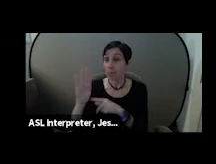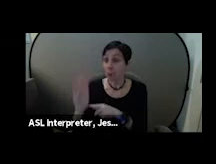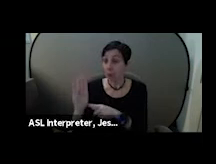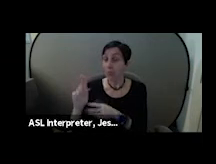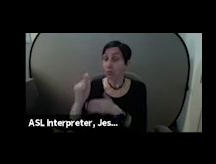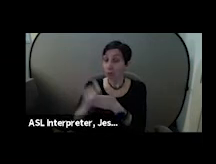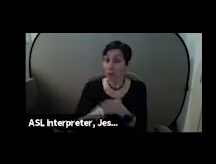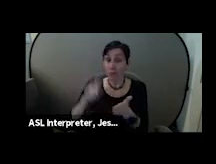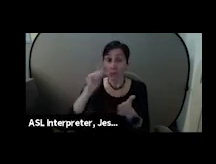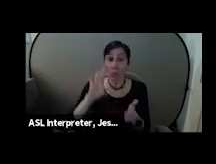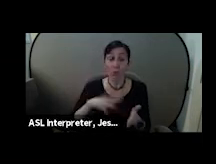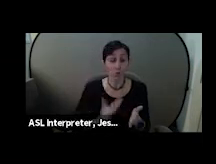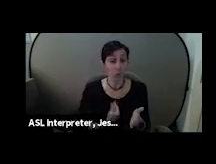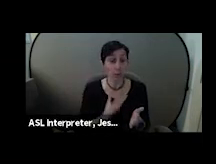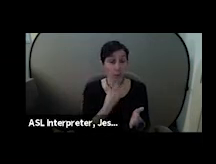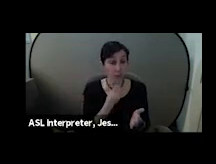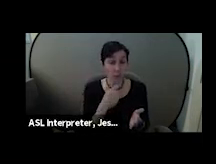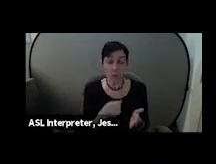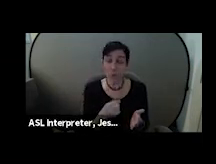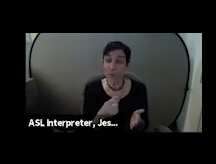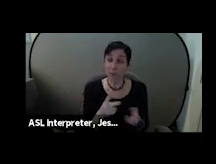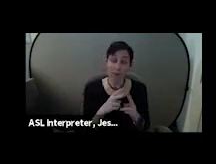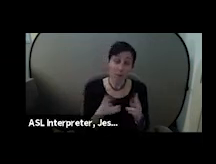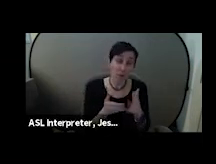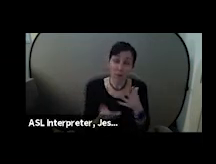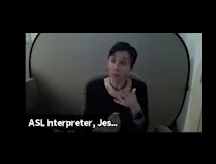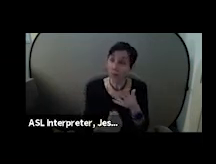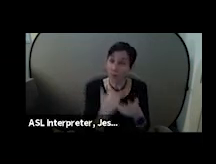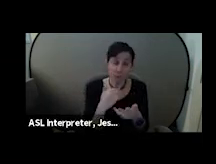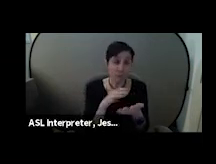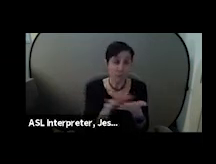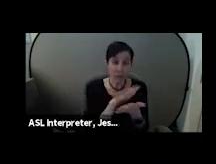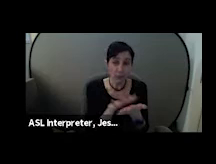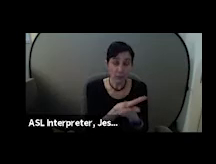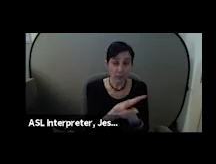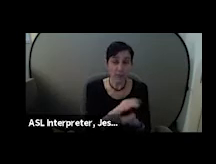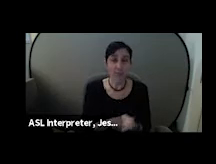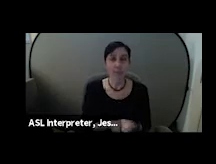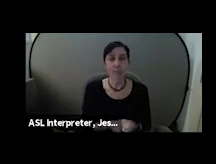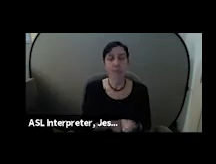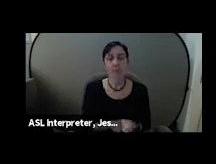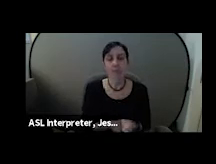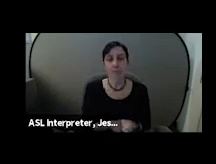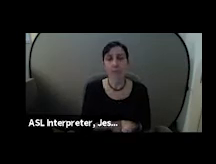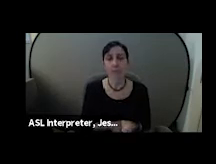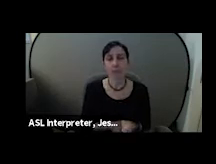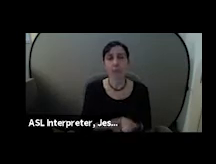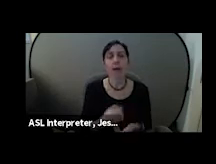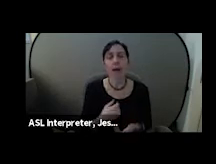is a very thorough document. I have talked about in some places, including Jude's book,